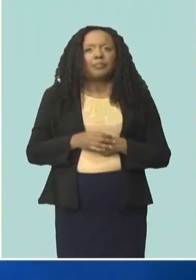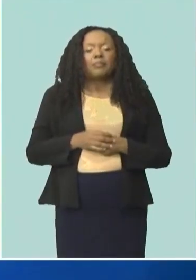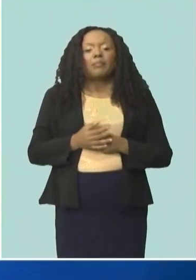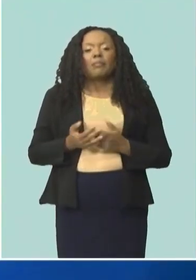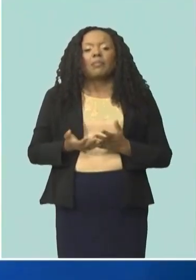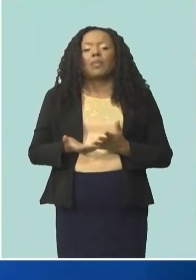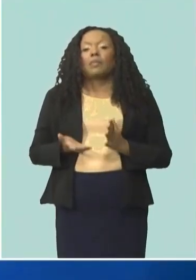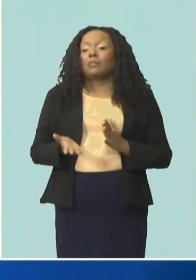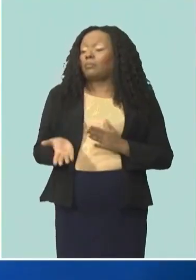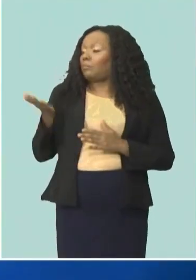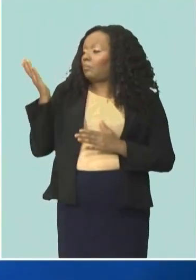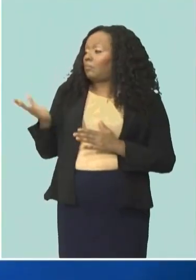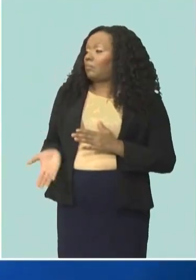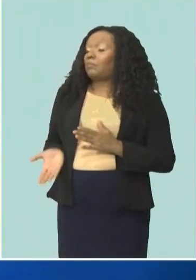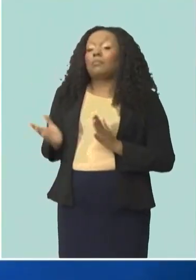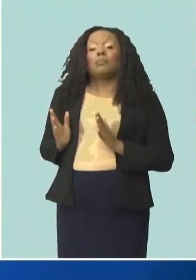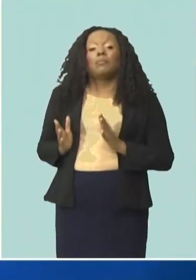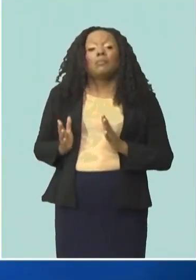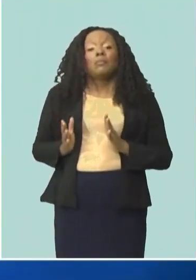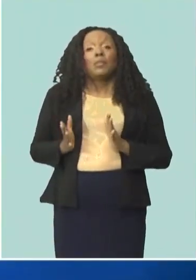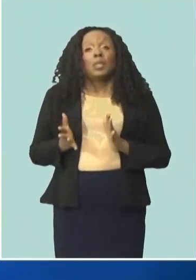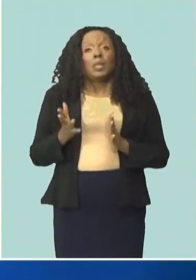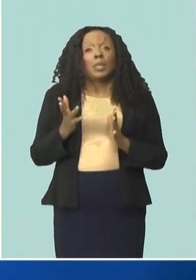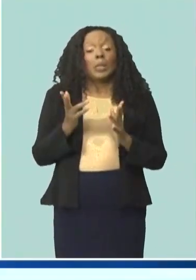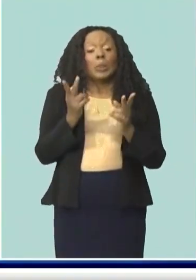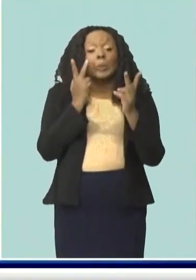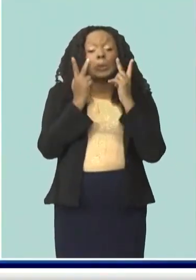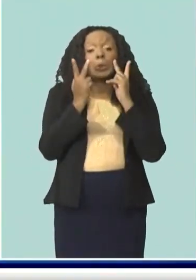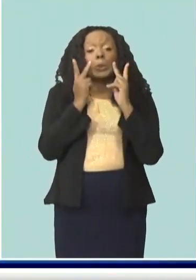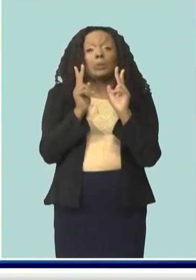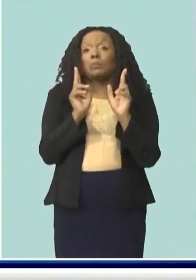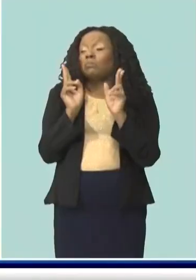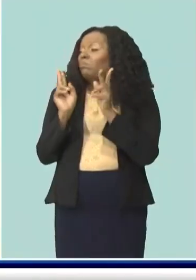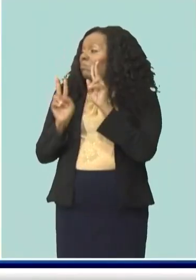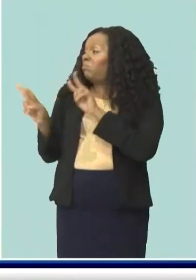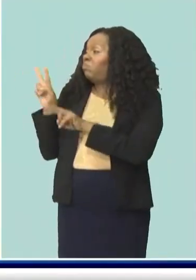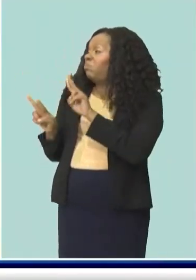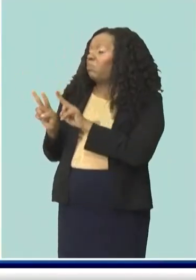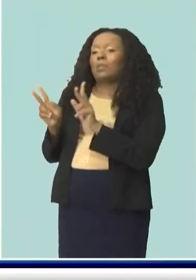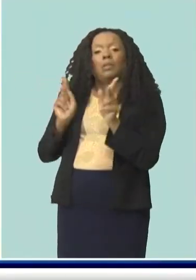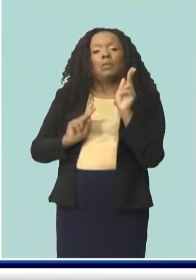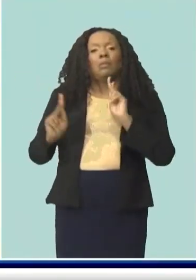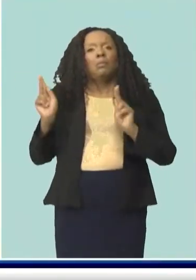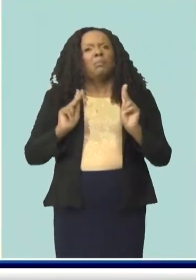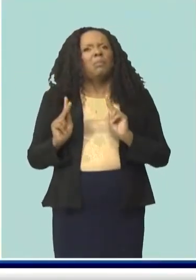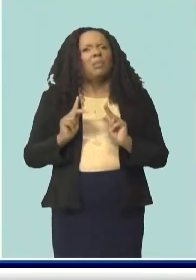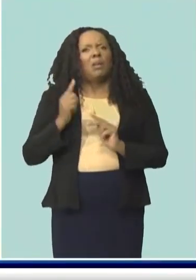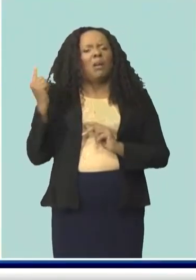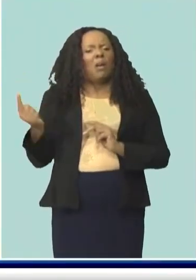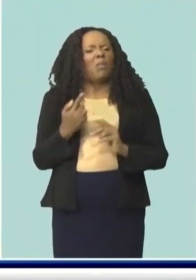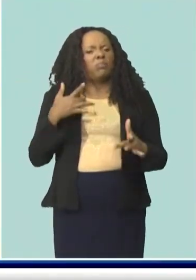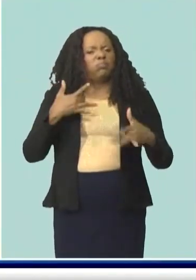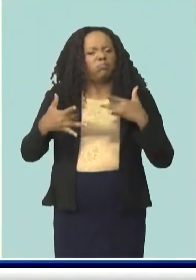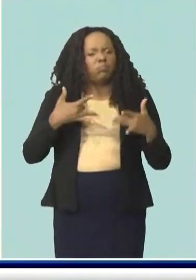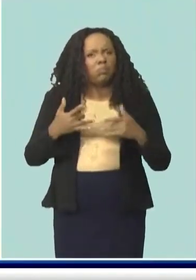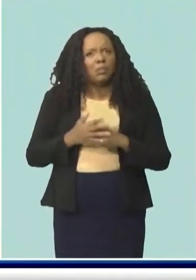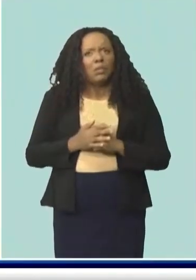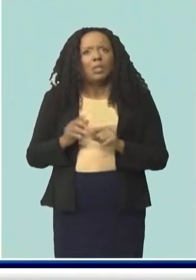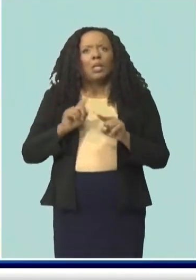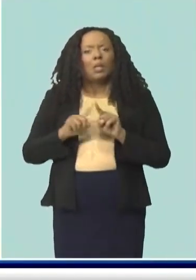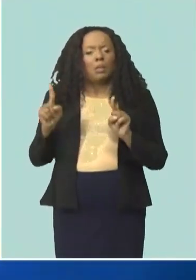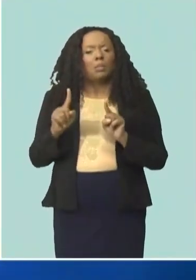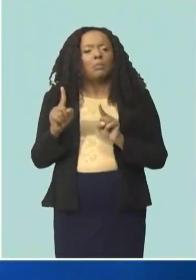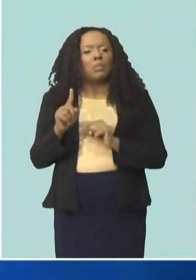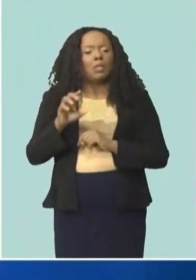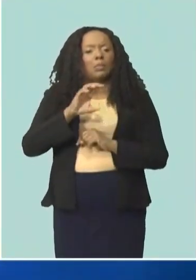illegal bikes on Barbados' roads has long been a concern. But Superintendent Wayne Archer, attached to the Barbados